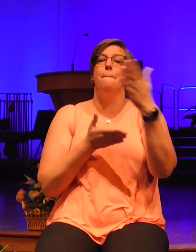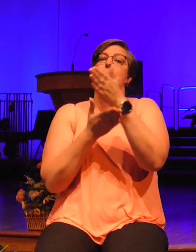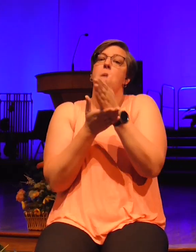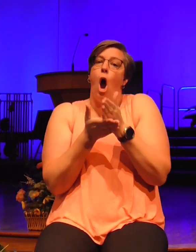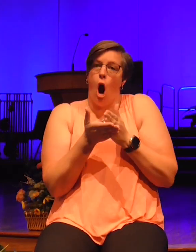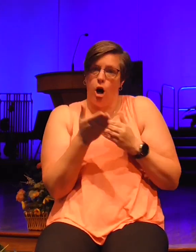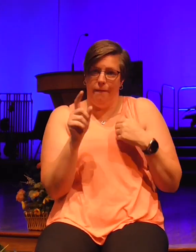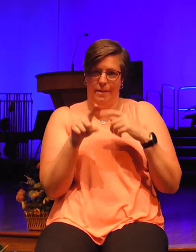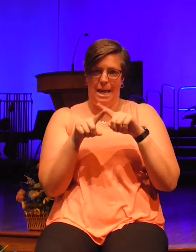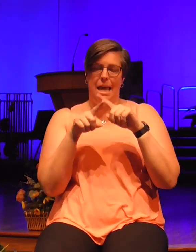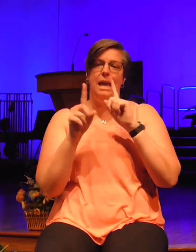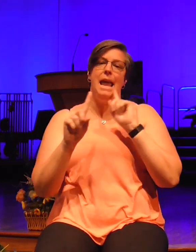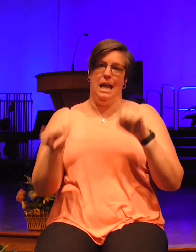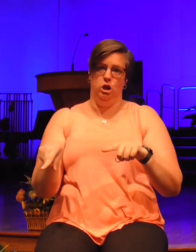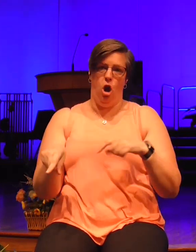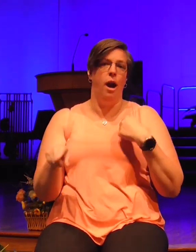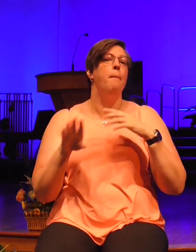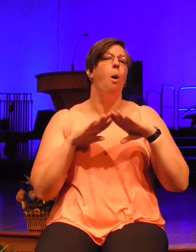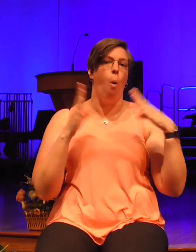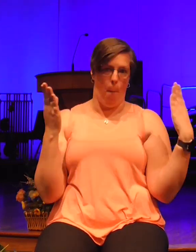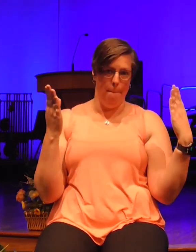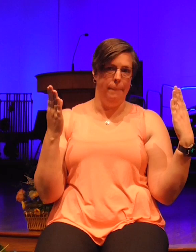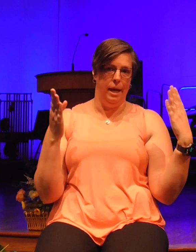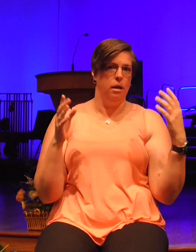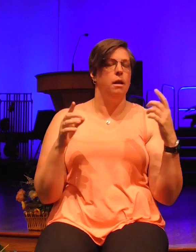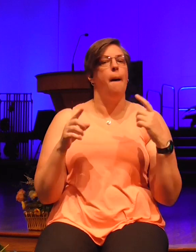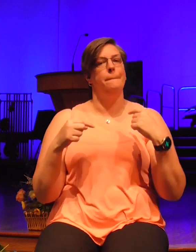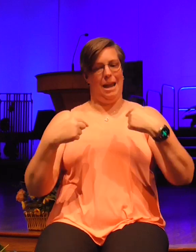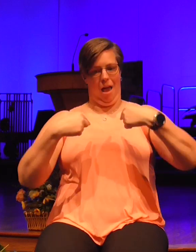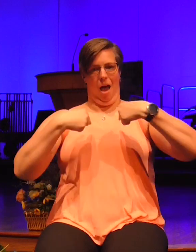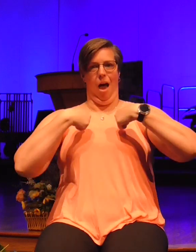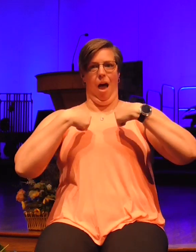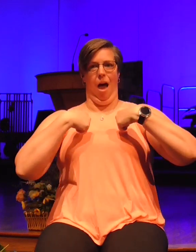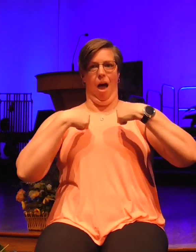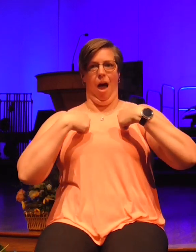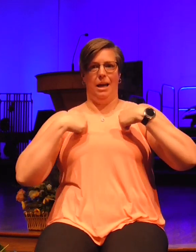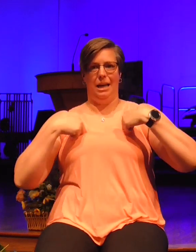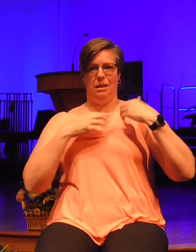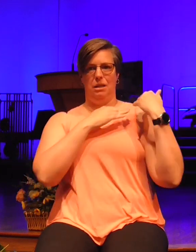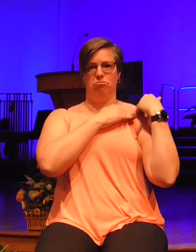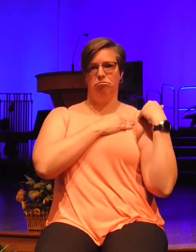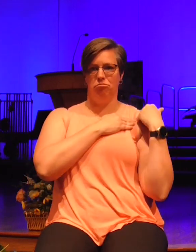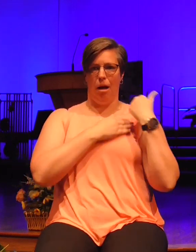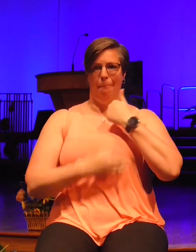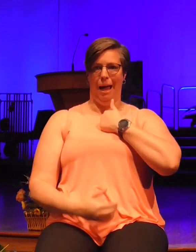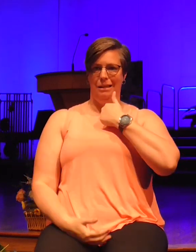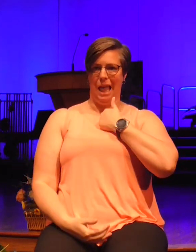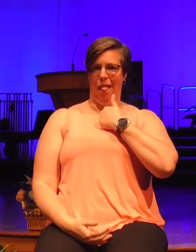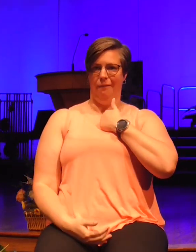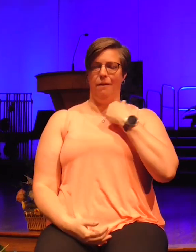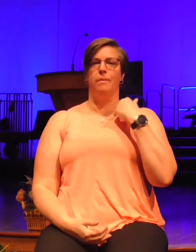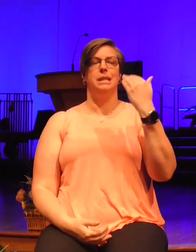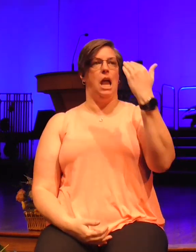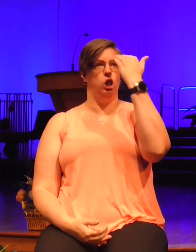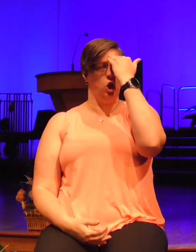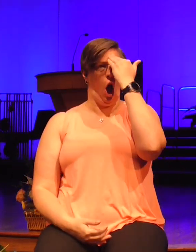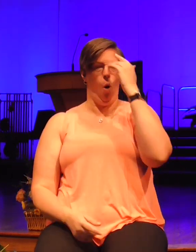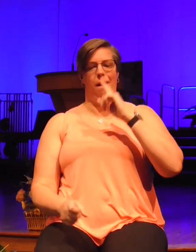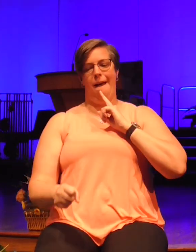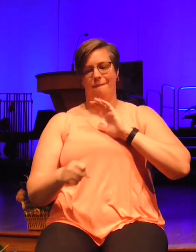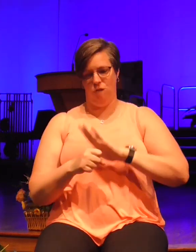I'm open to that. But I take accountability for myself and claim and know and affirm